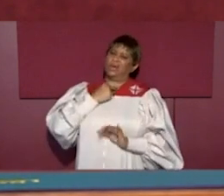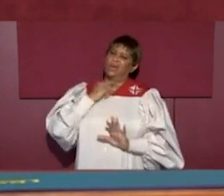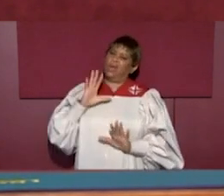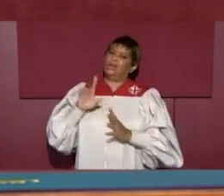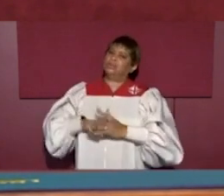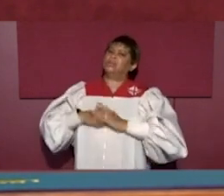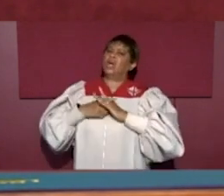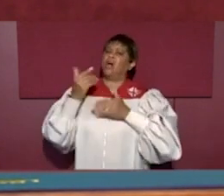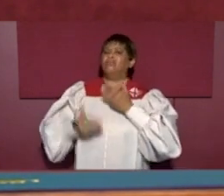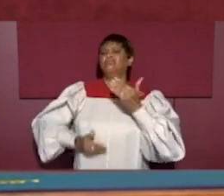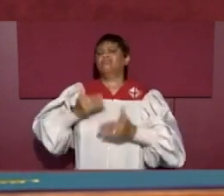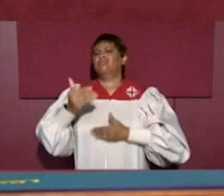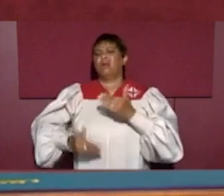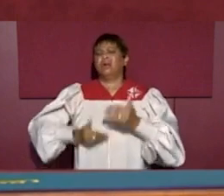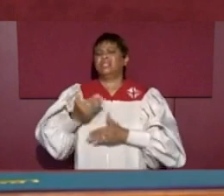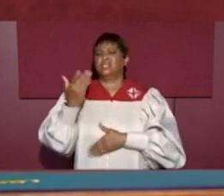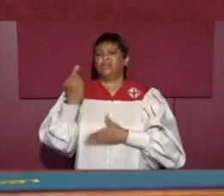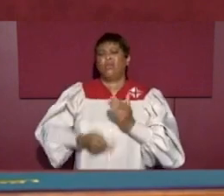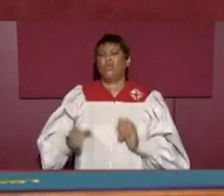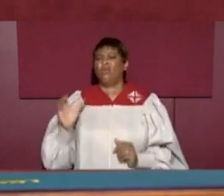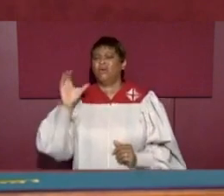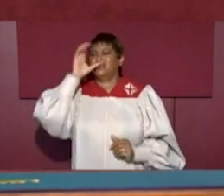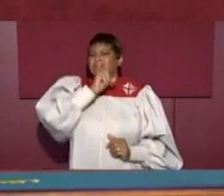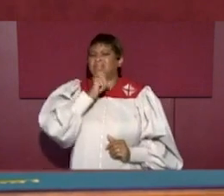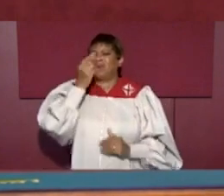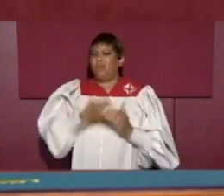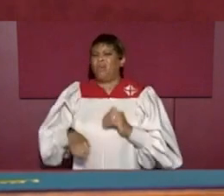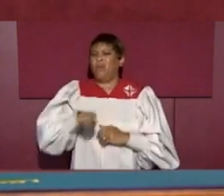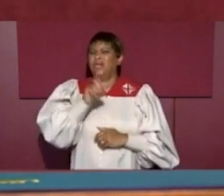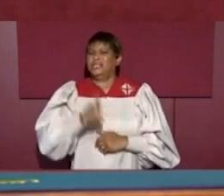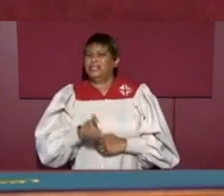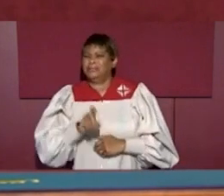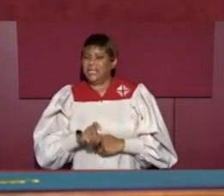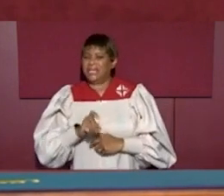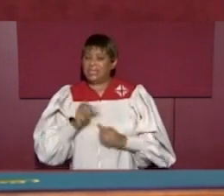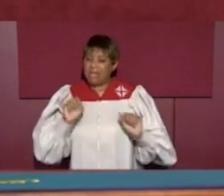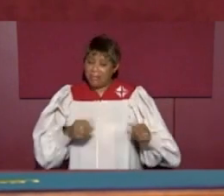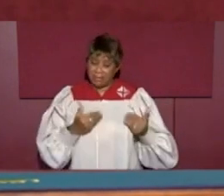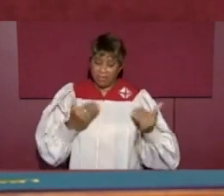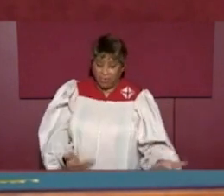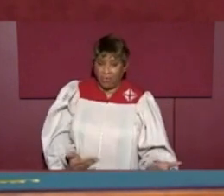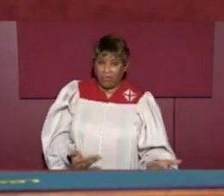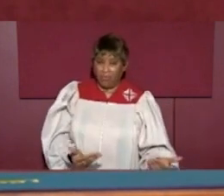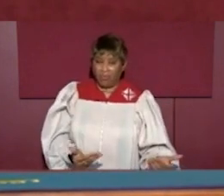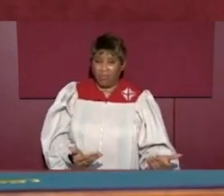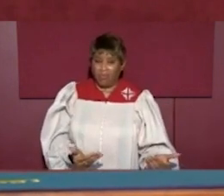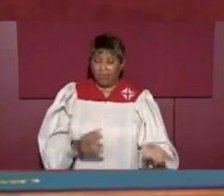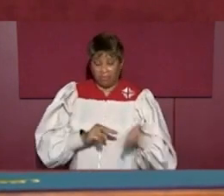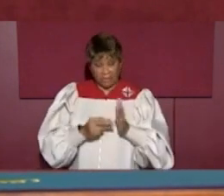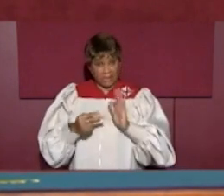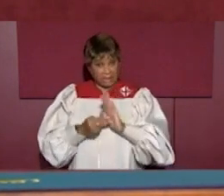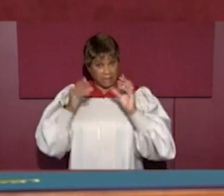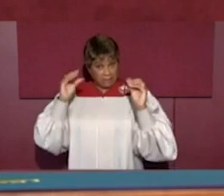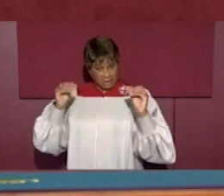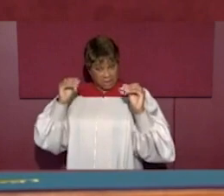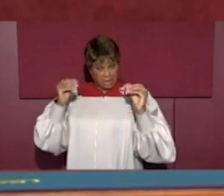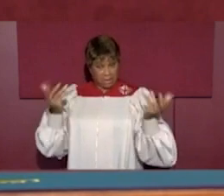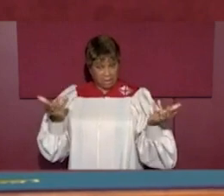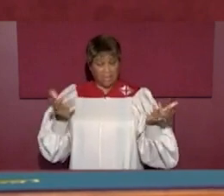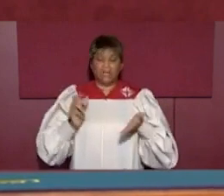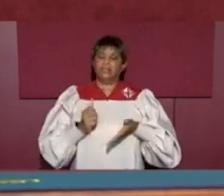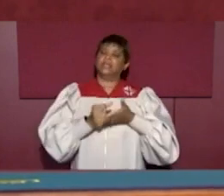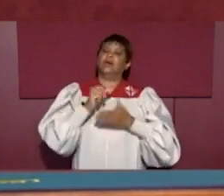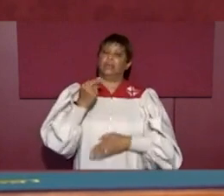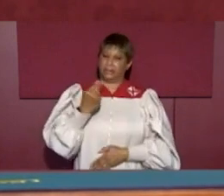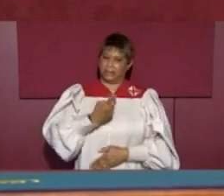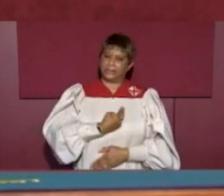Begin a process to find out what's missing and what you need so that you can move forward. Amen? And so the intent of this teaching is to help